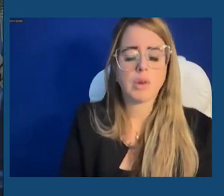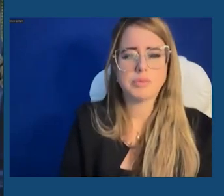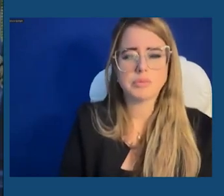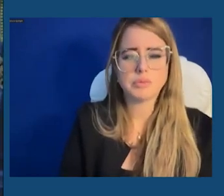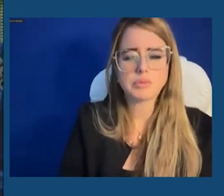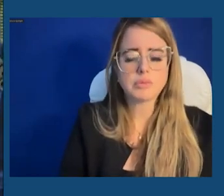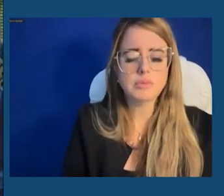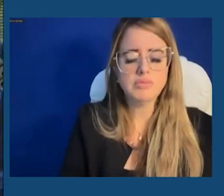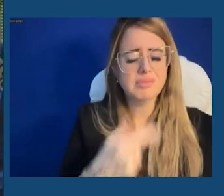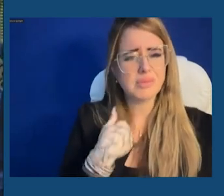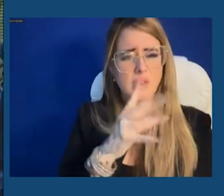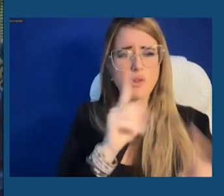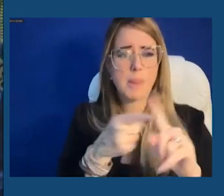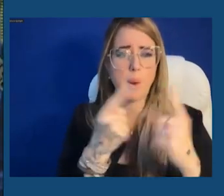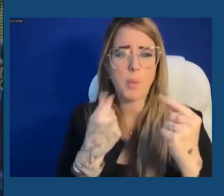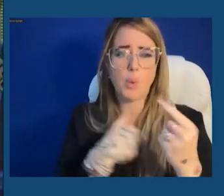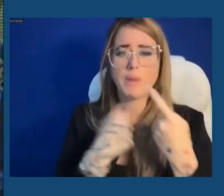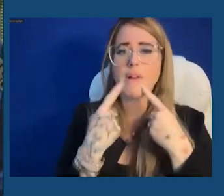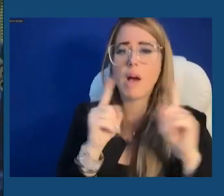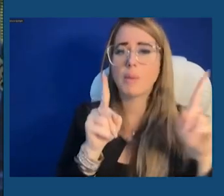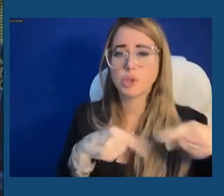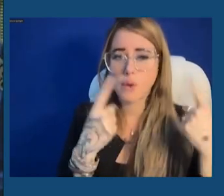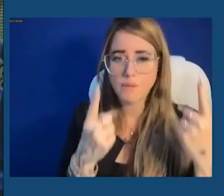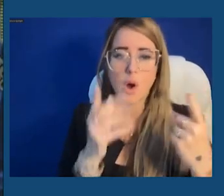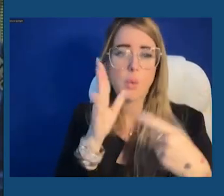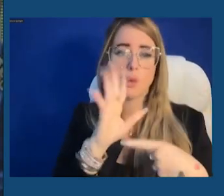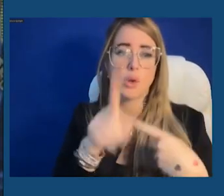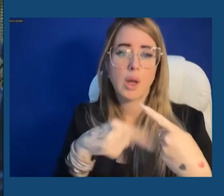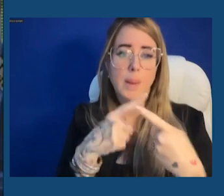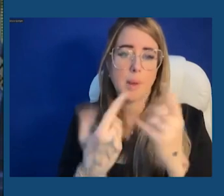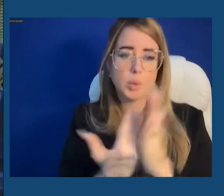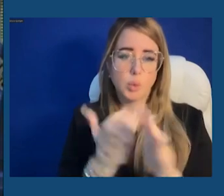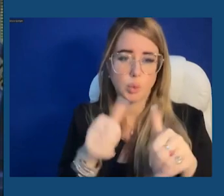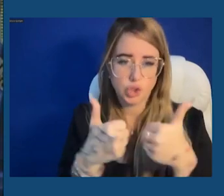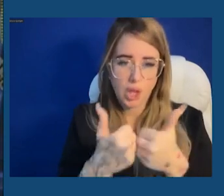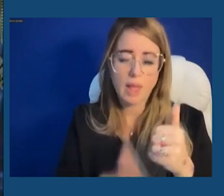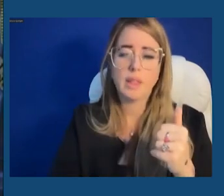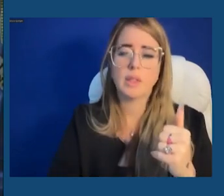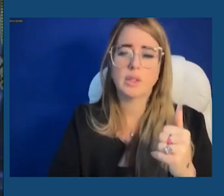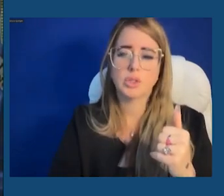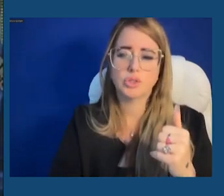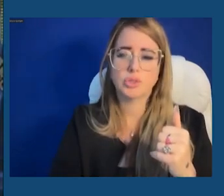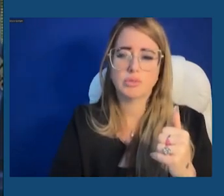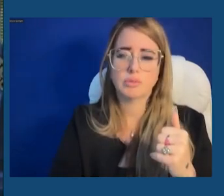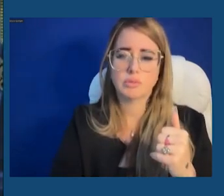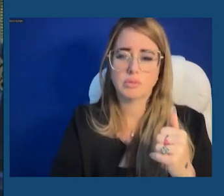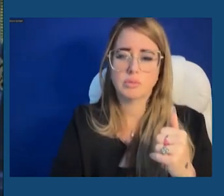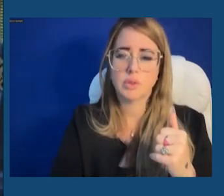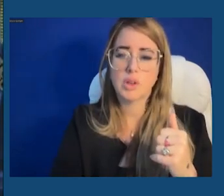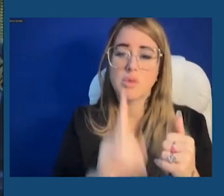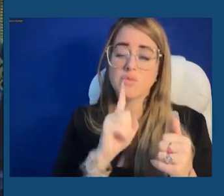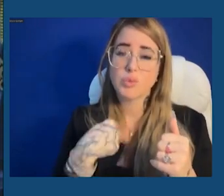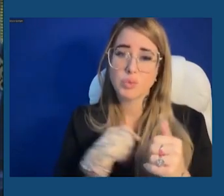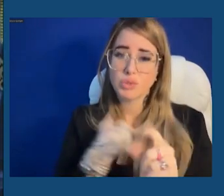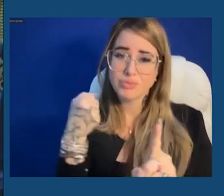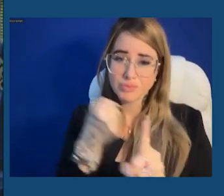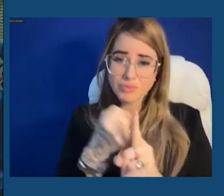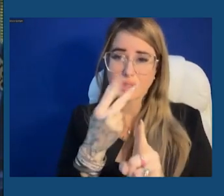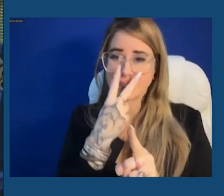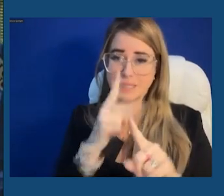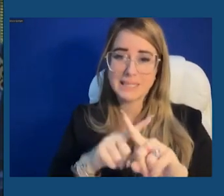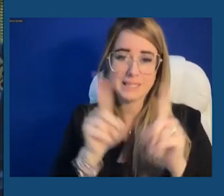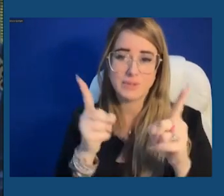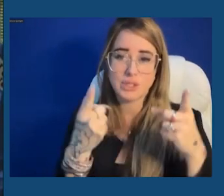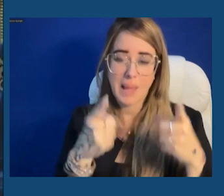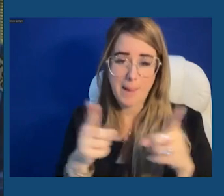accomplished together thus far, and we'll talk about our new challenges. And we really have made a significant difference. When